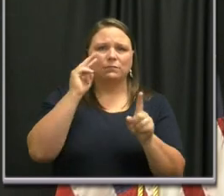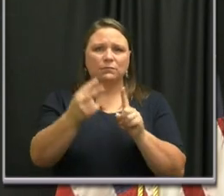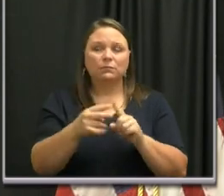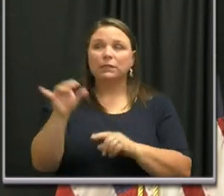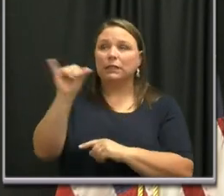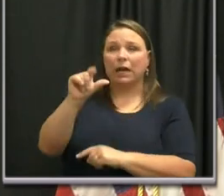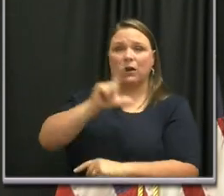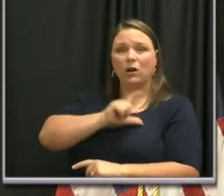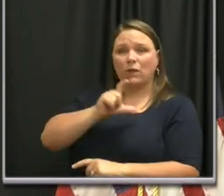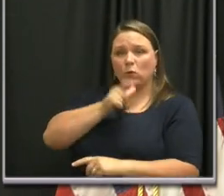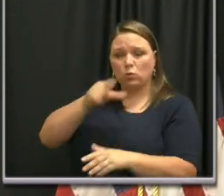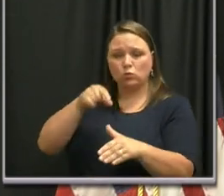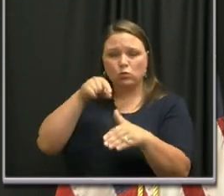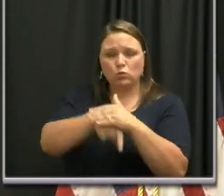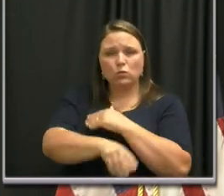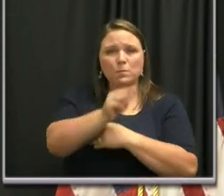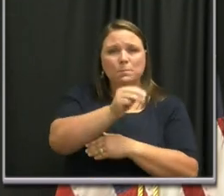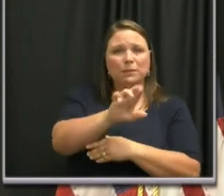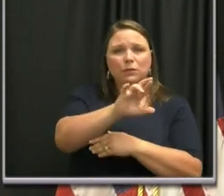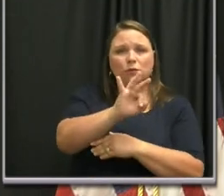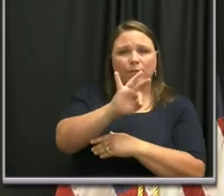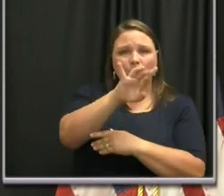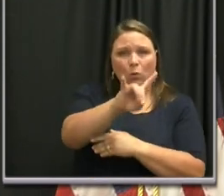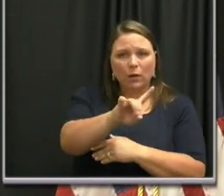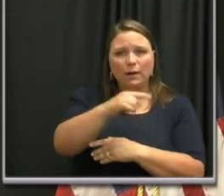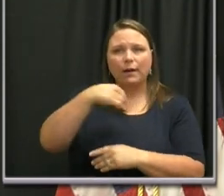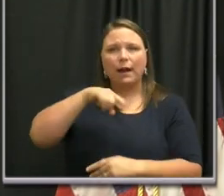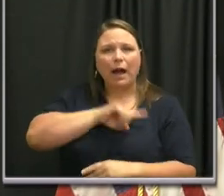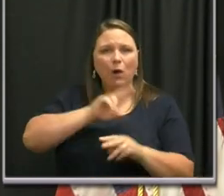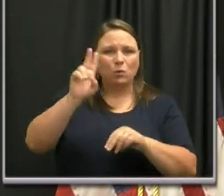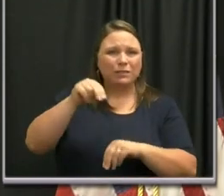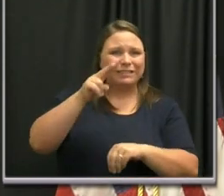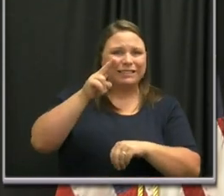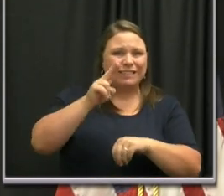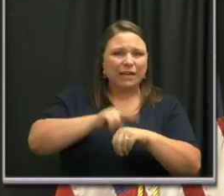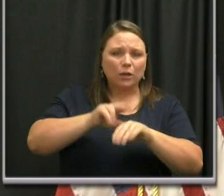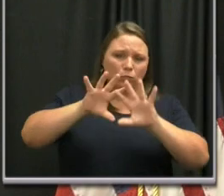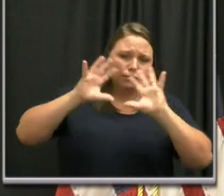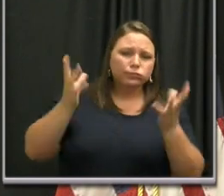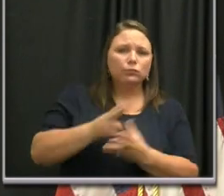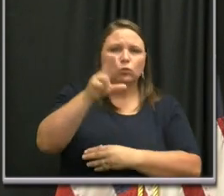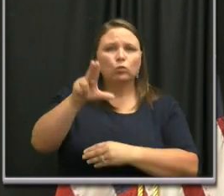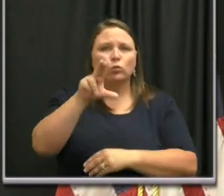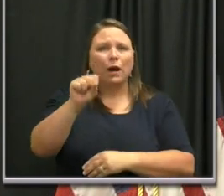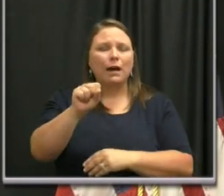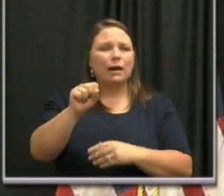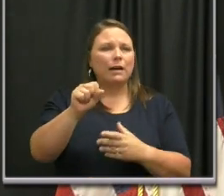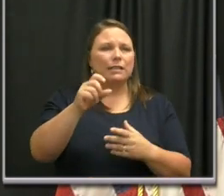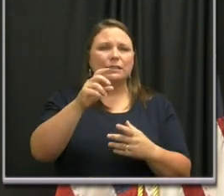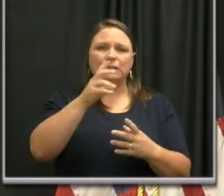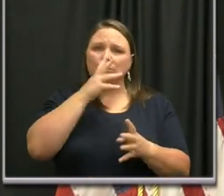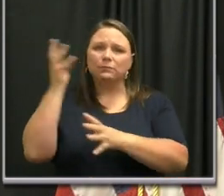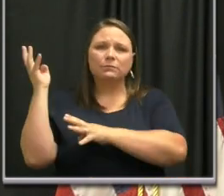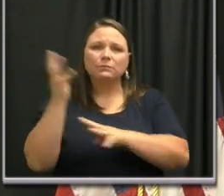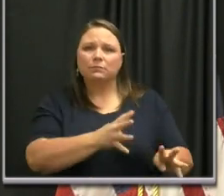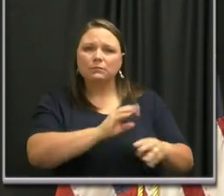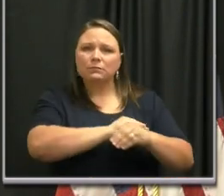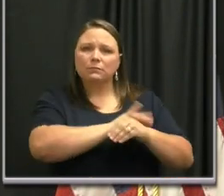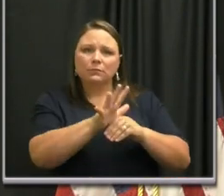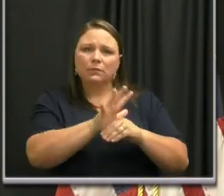murdered Mr. Floyd, our nation seems indifferent to the incredible toll that COVID-19 is